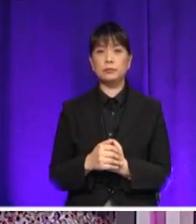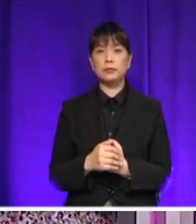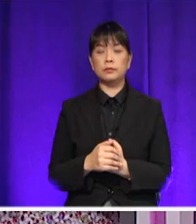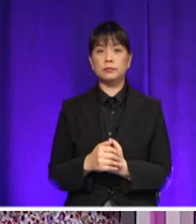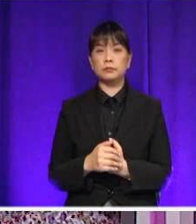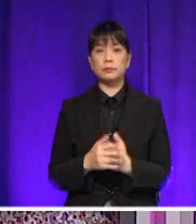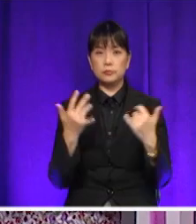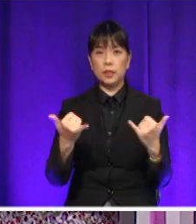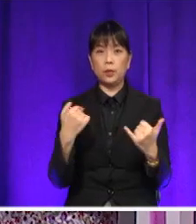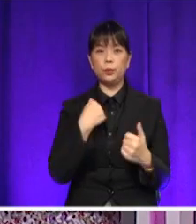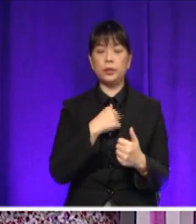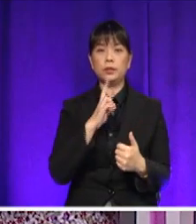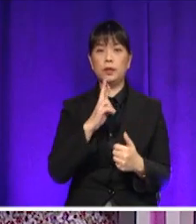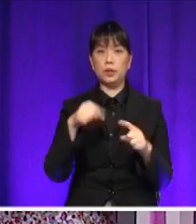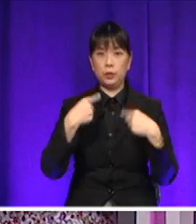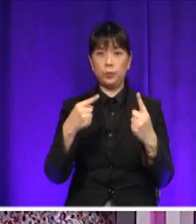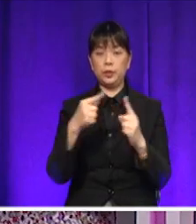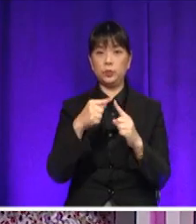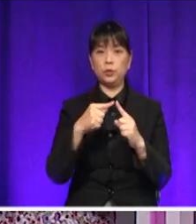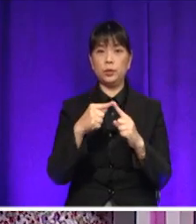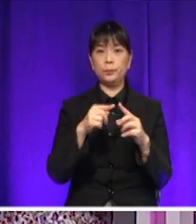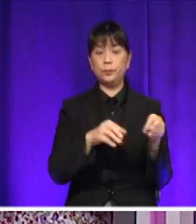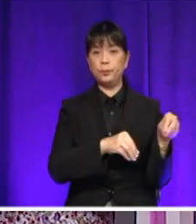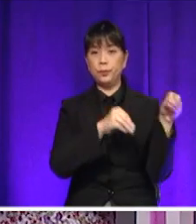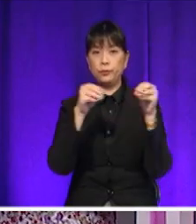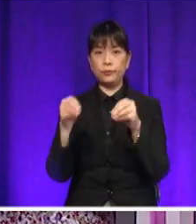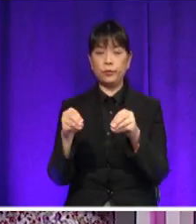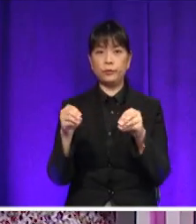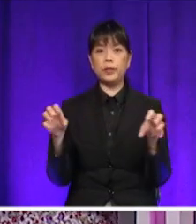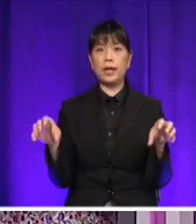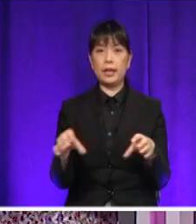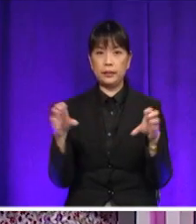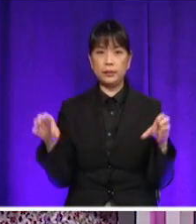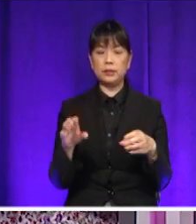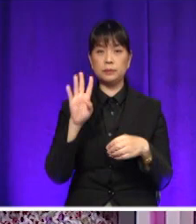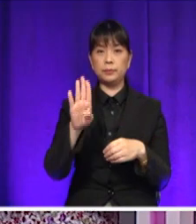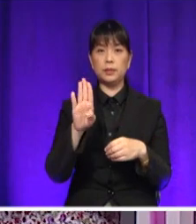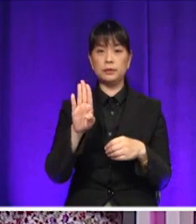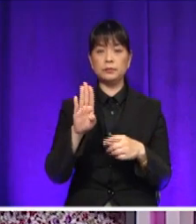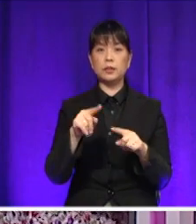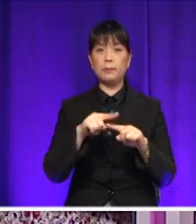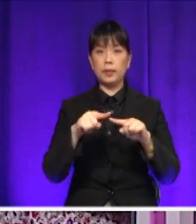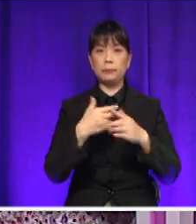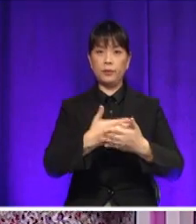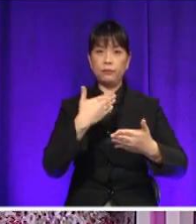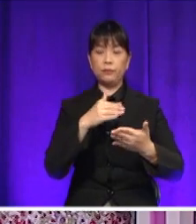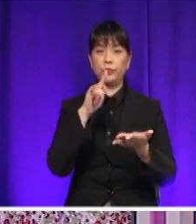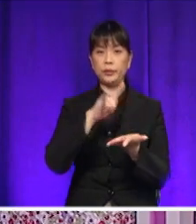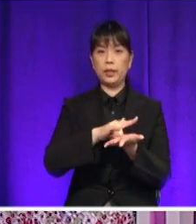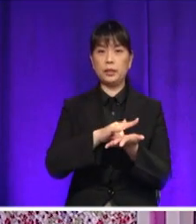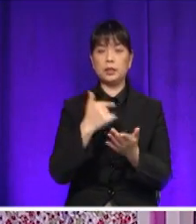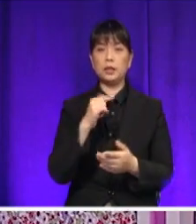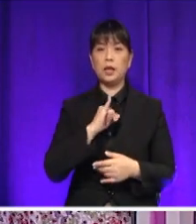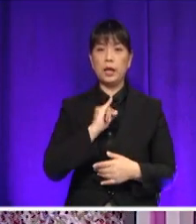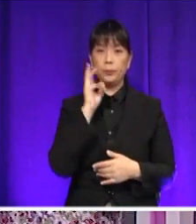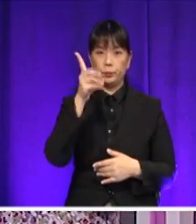we're going to move on to the next activity, which is activity B. But before that, I would like to look at the tips